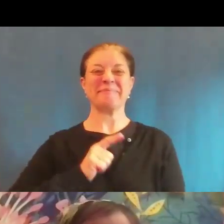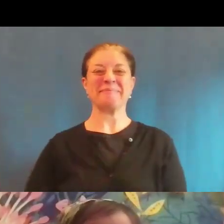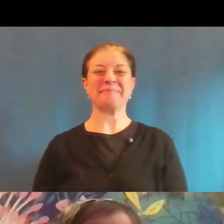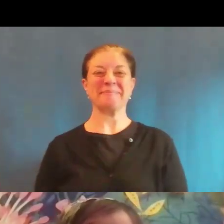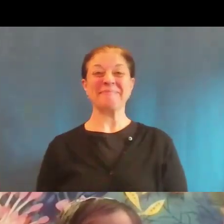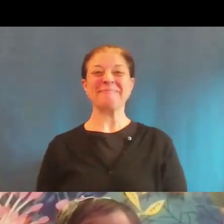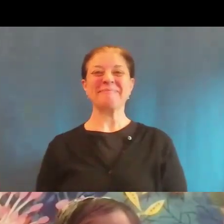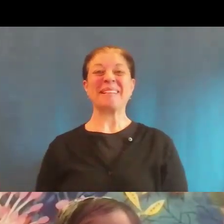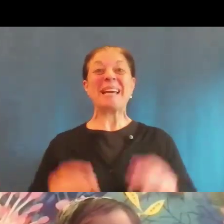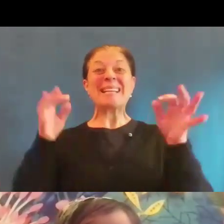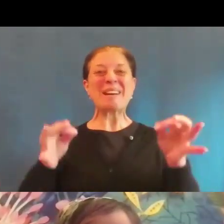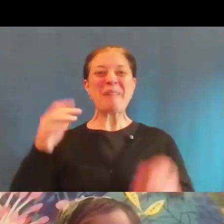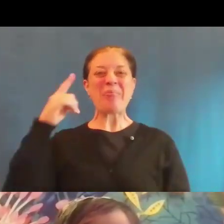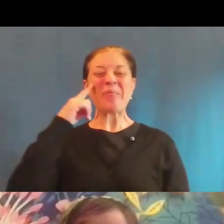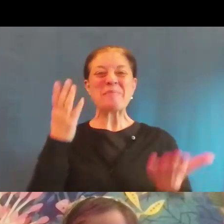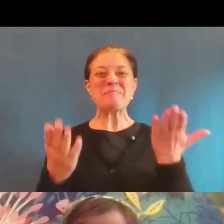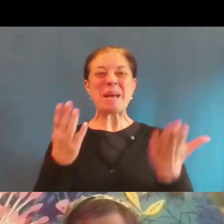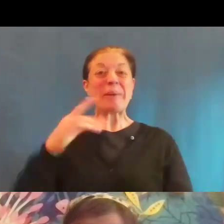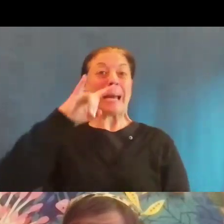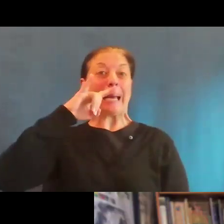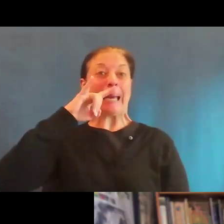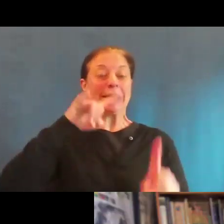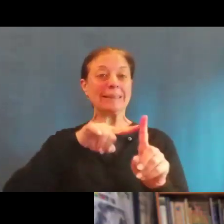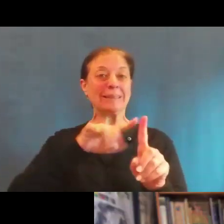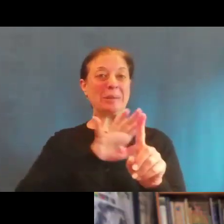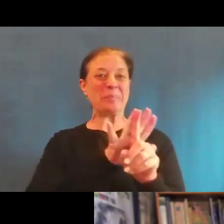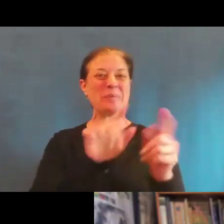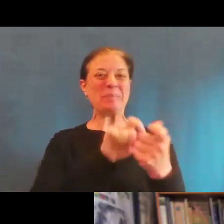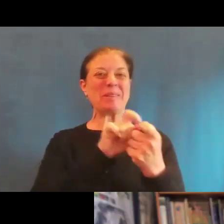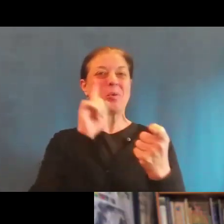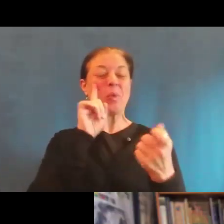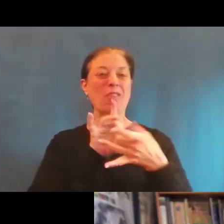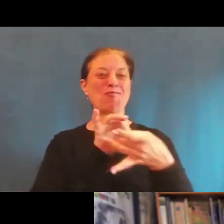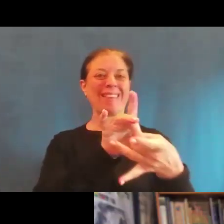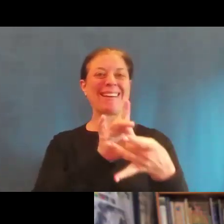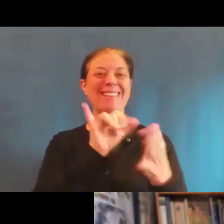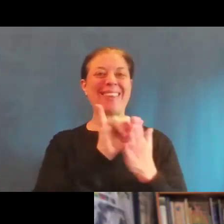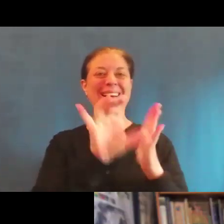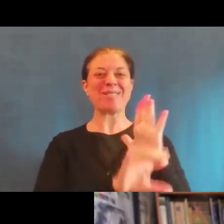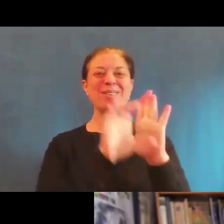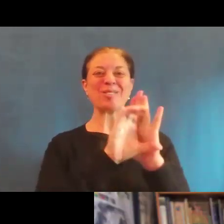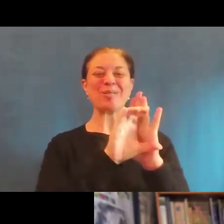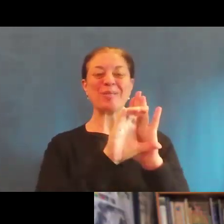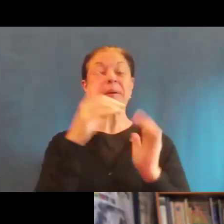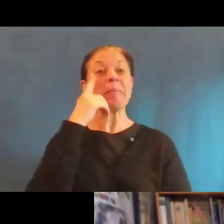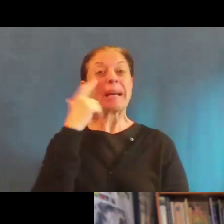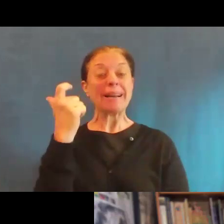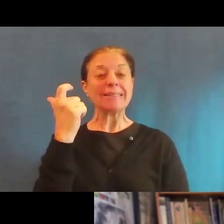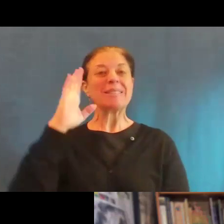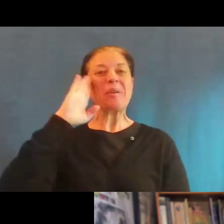Definitely. And I think maybe kids in particular are gonna relate to this character